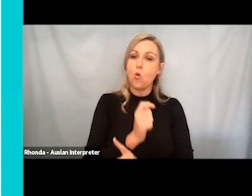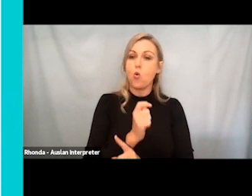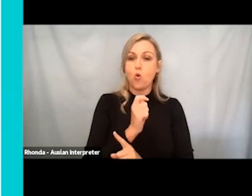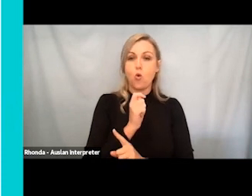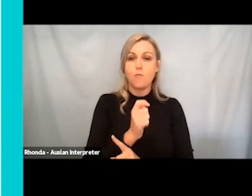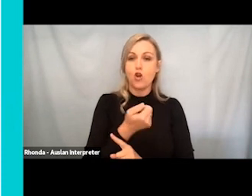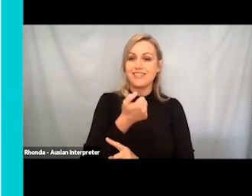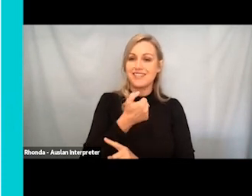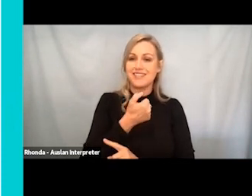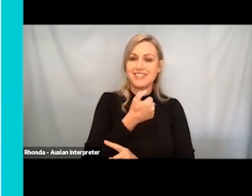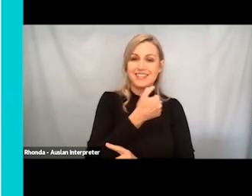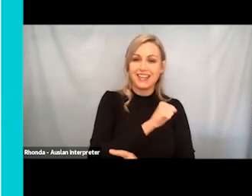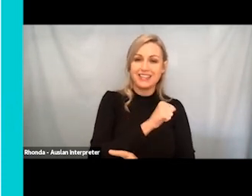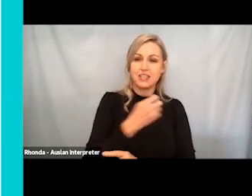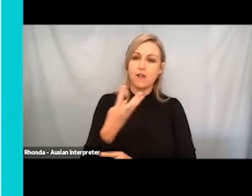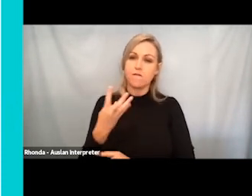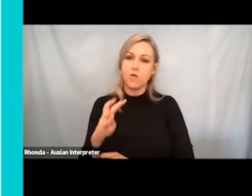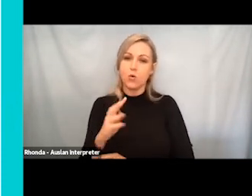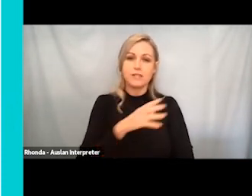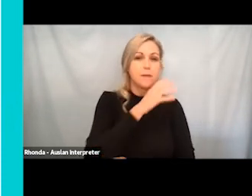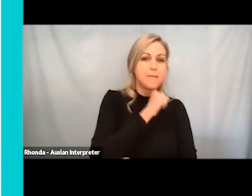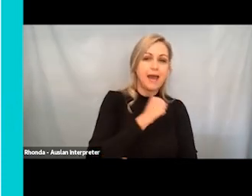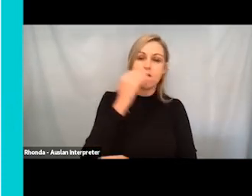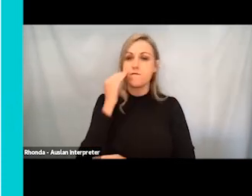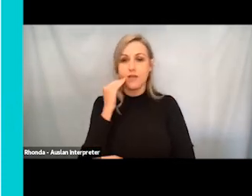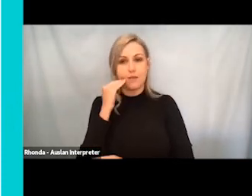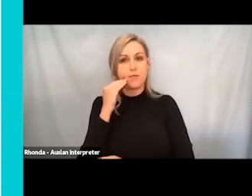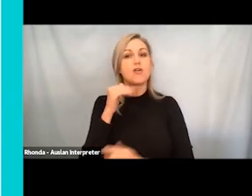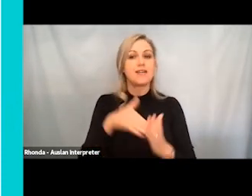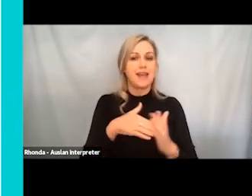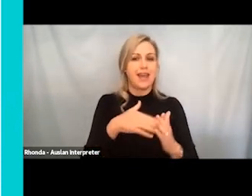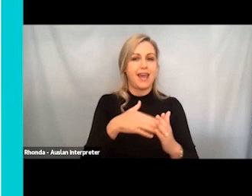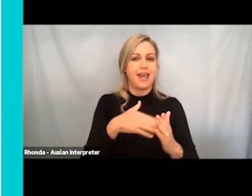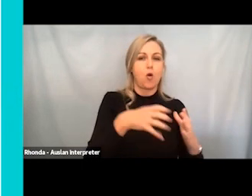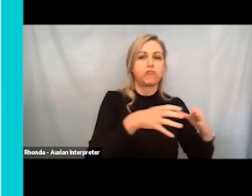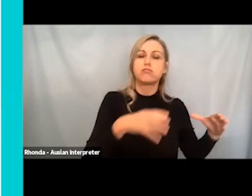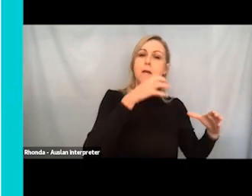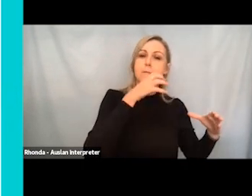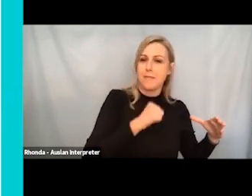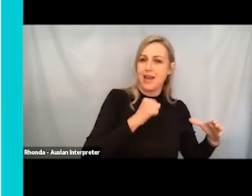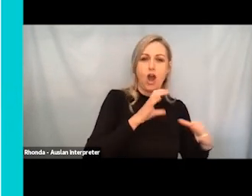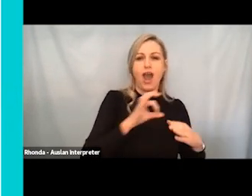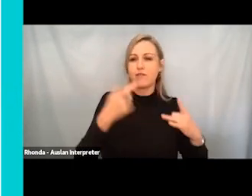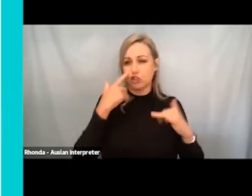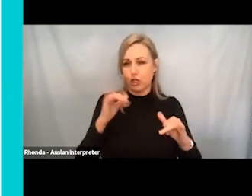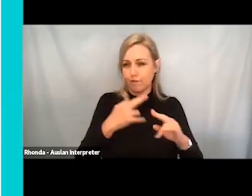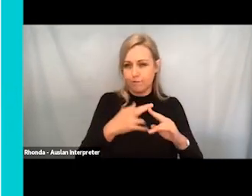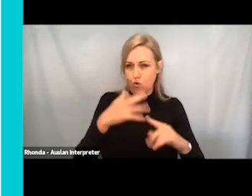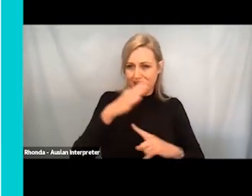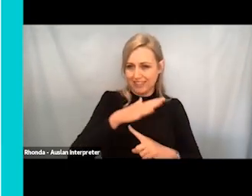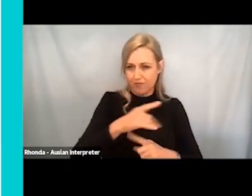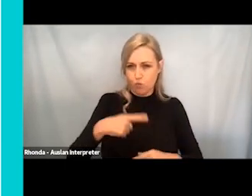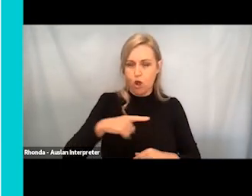almost 60-40 male female. That's become slightly more male since then. I haven't tested this for significance. This is just a